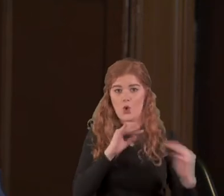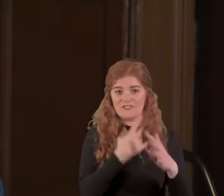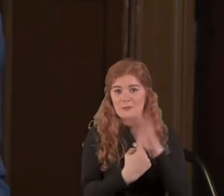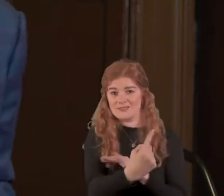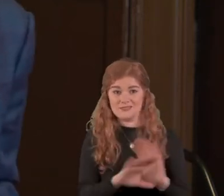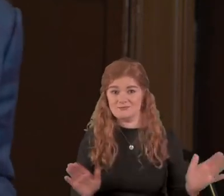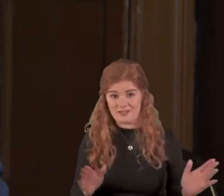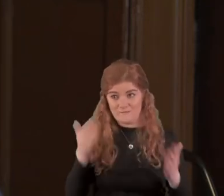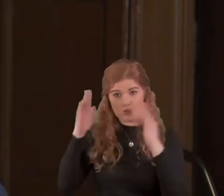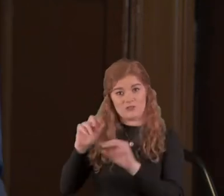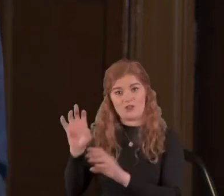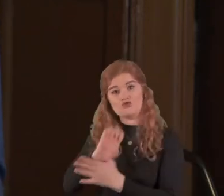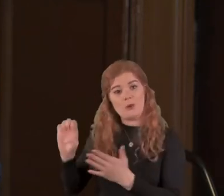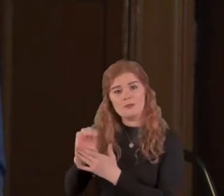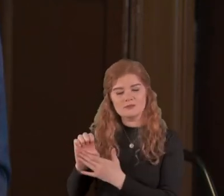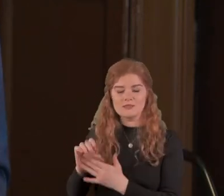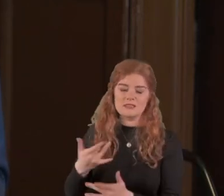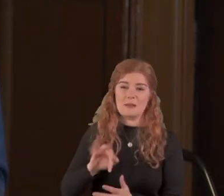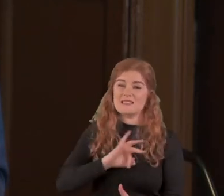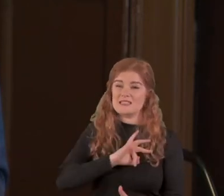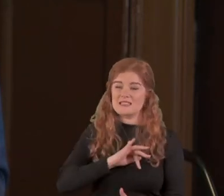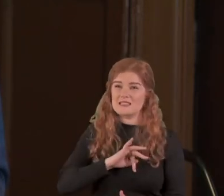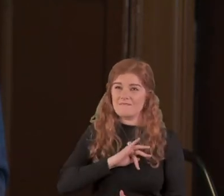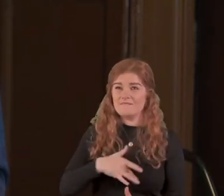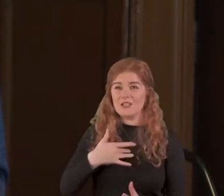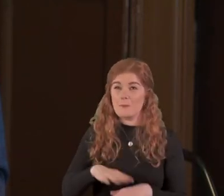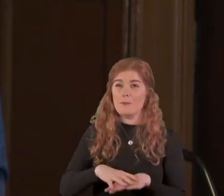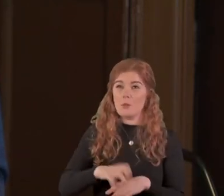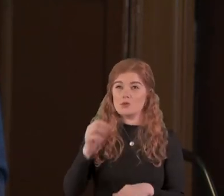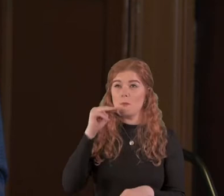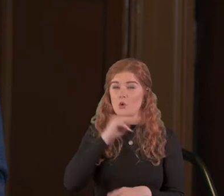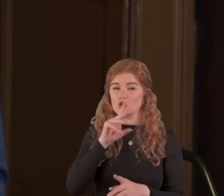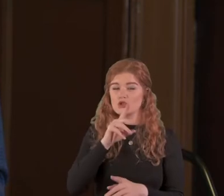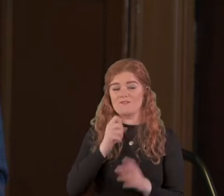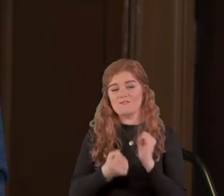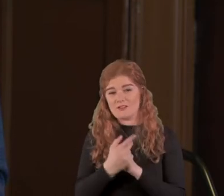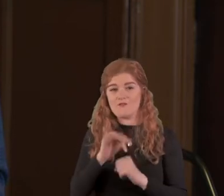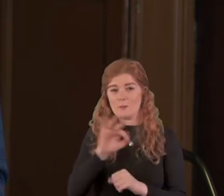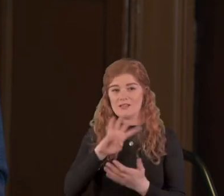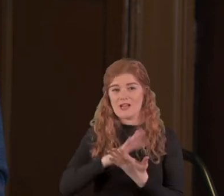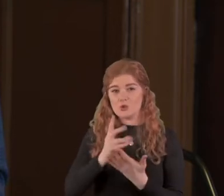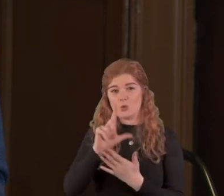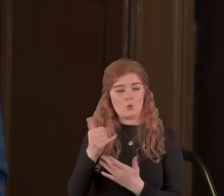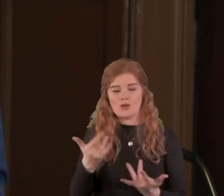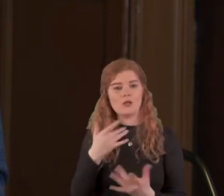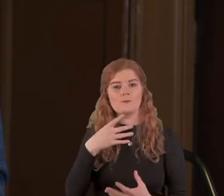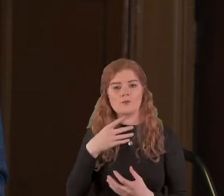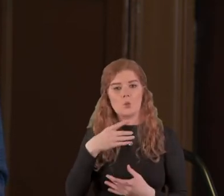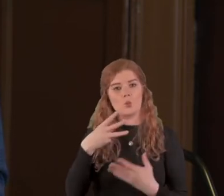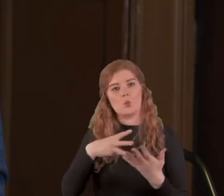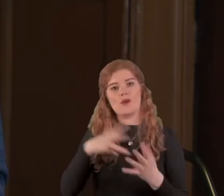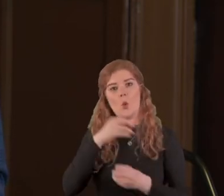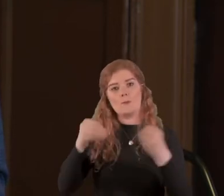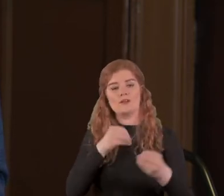I think the most important event, to come direct to your question, the most important event in 1921 is the opening of the Northern